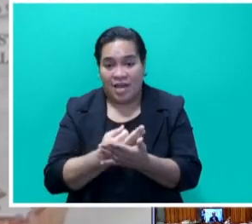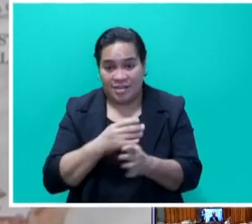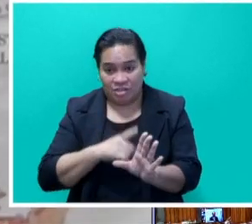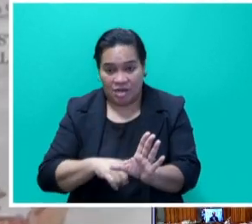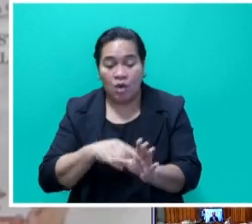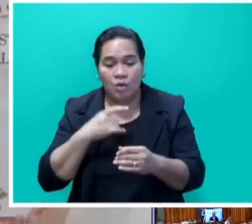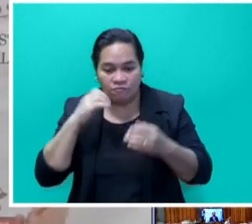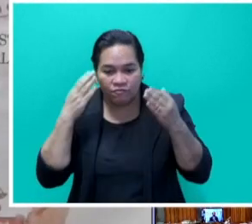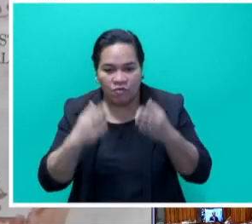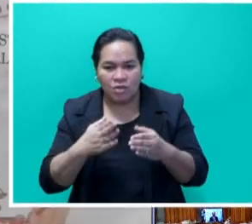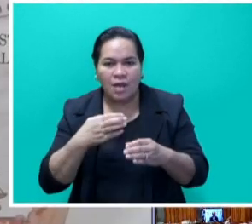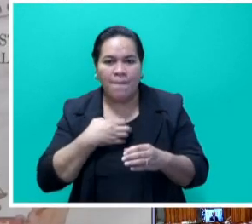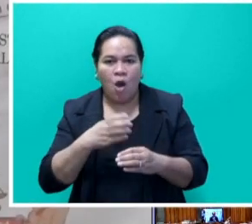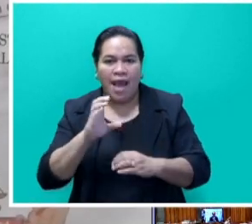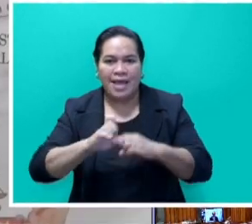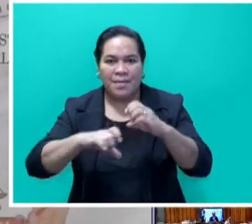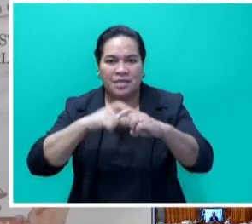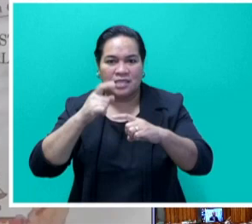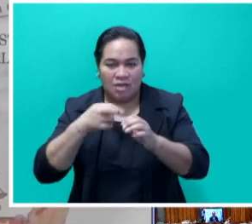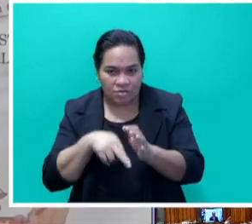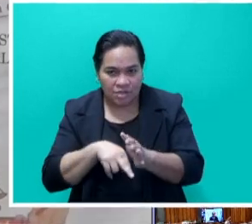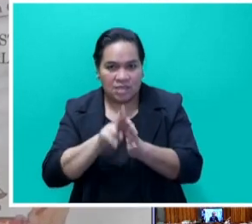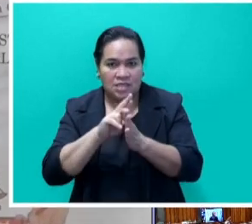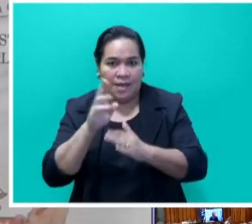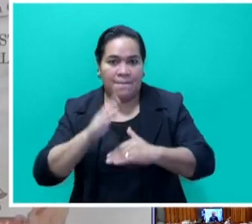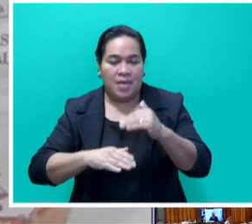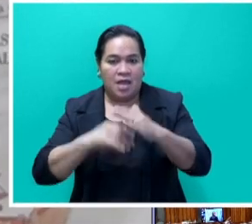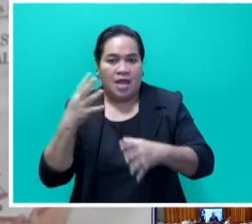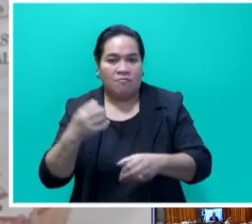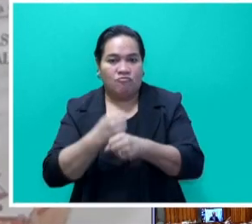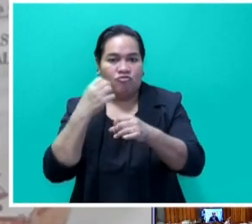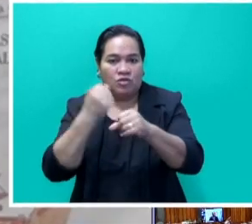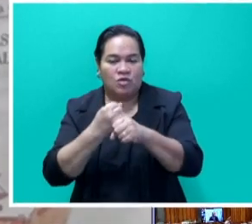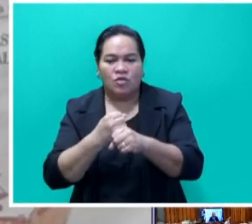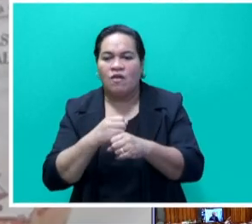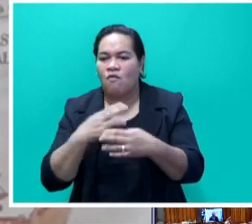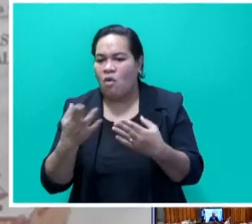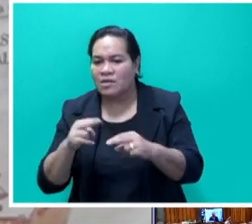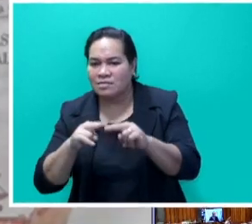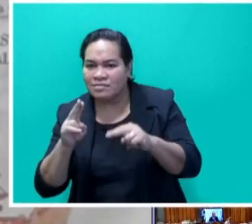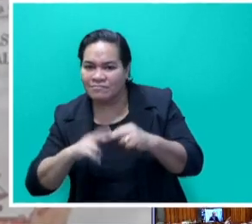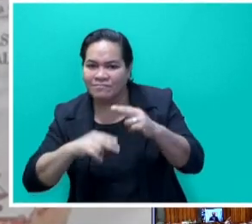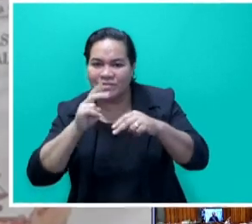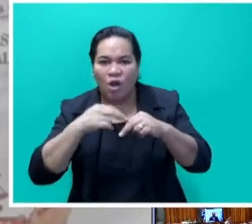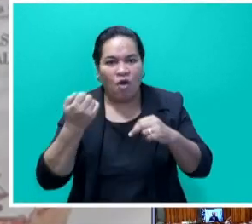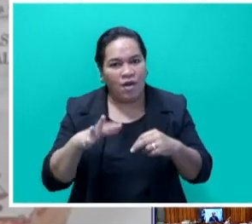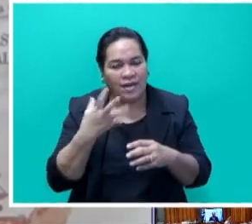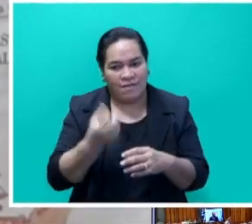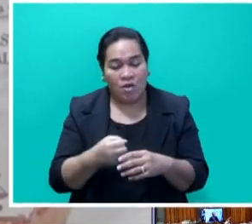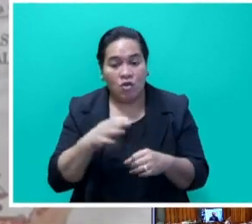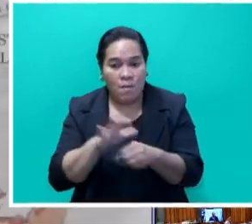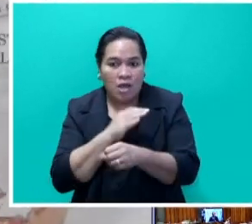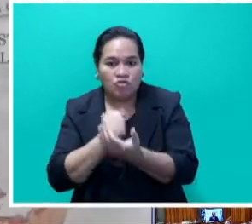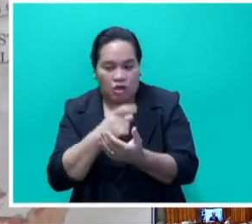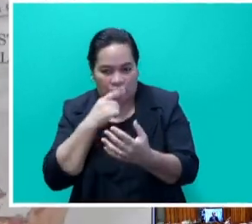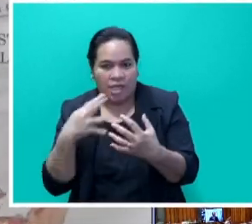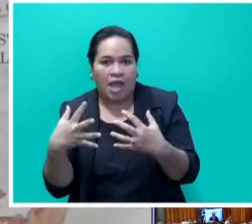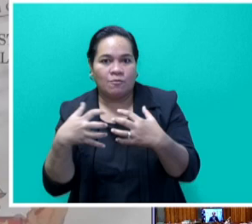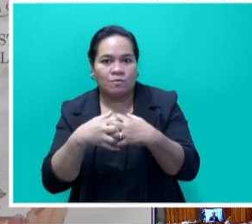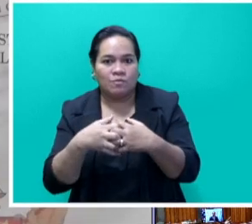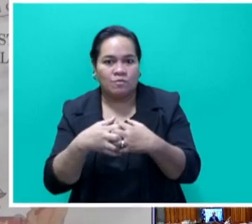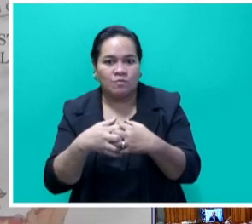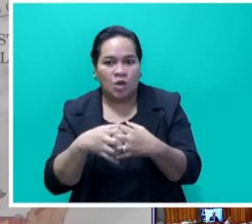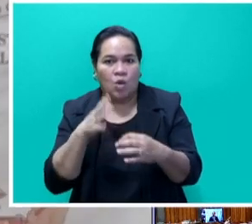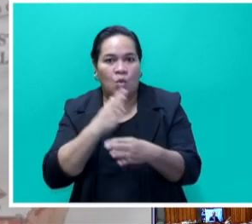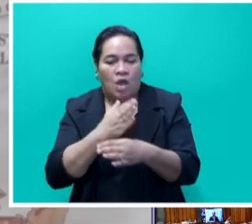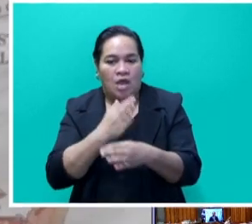on more capacity and resilience building upgrades to our existing infrastructure to make sure that it can manage when disruptions do